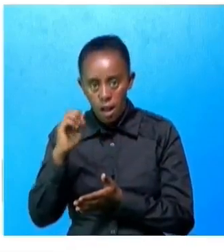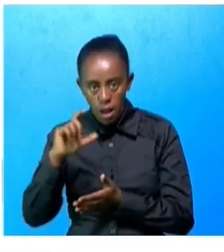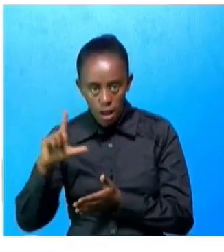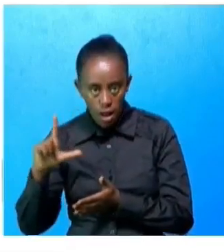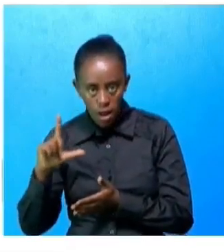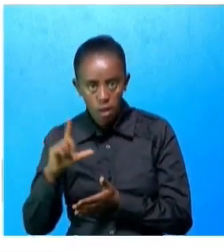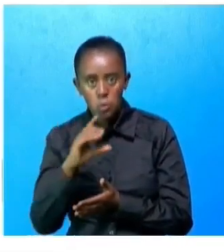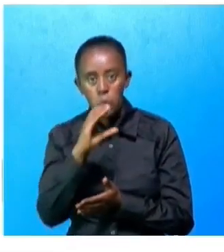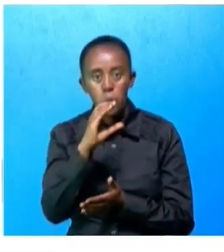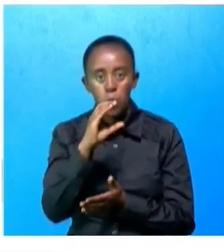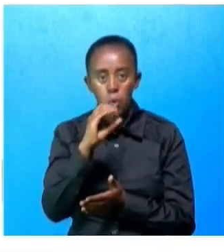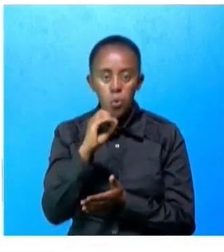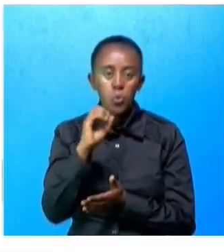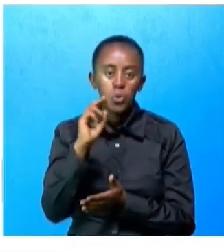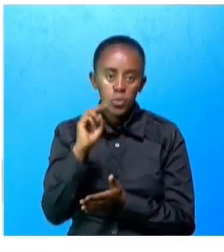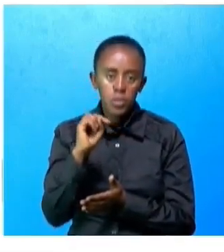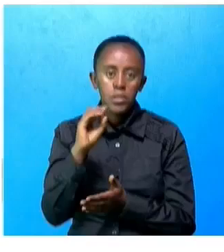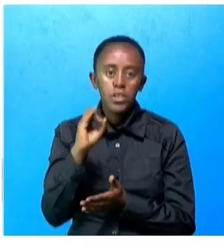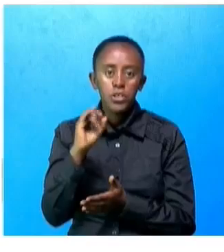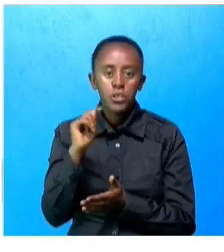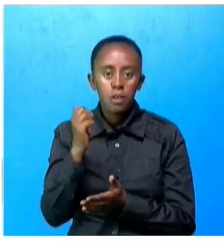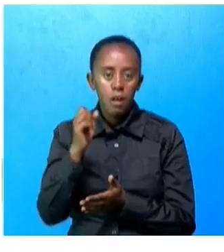type 2.